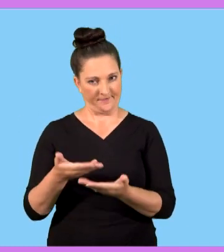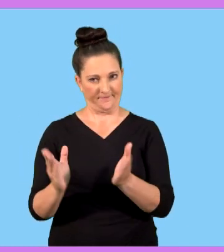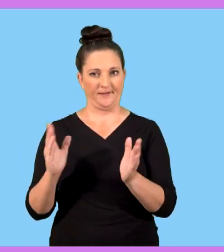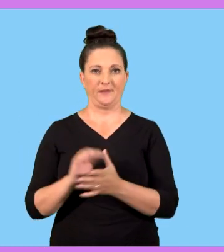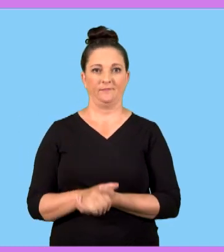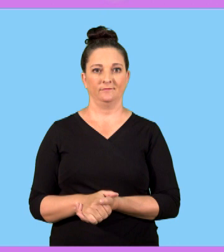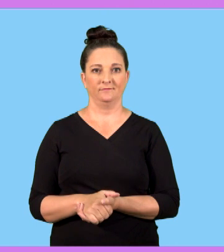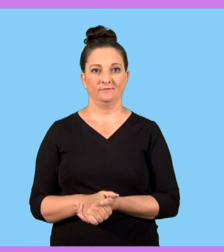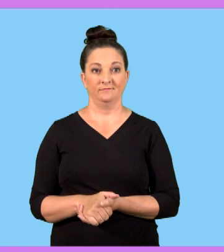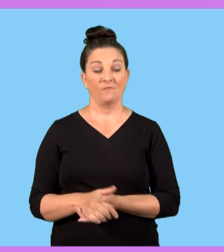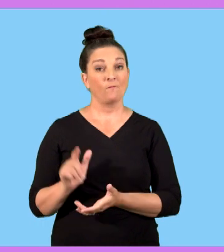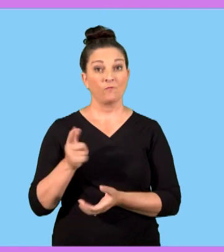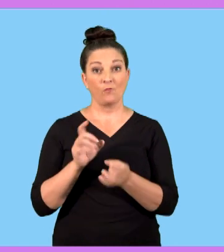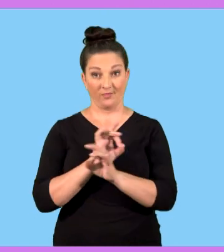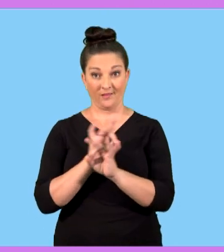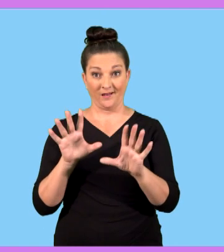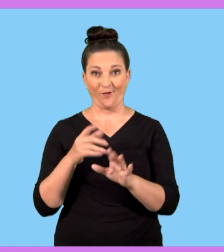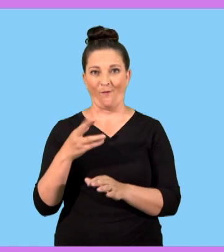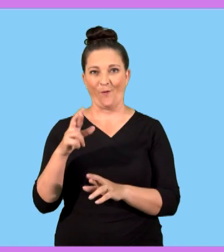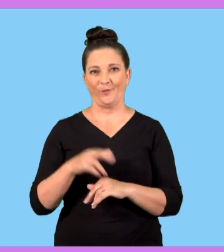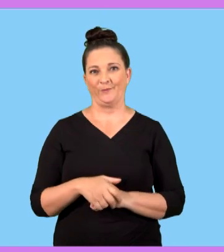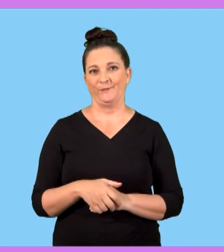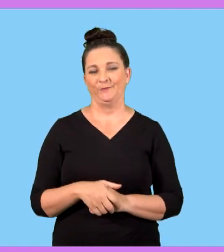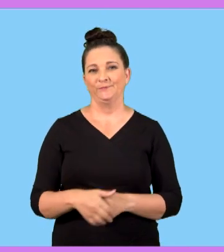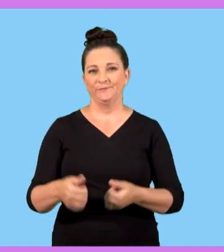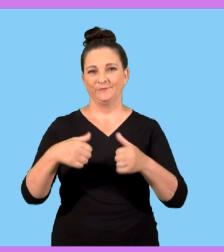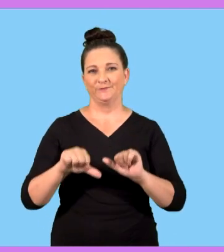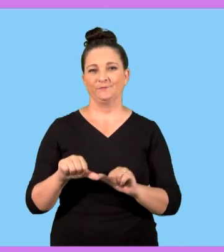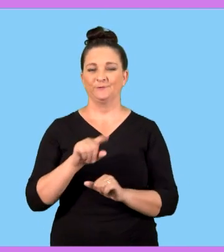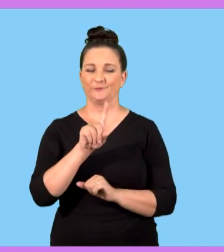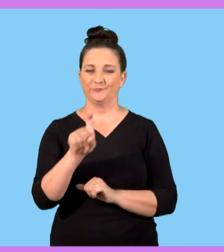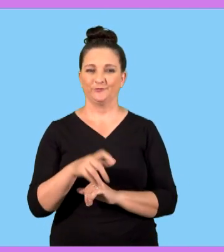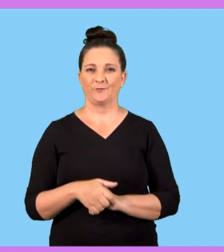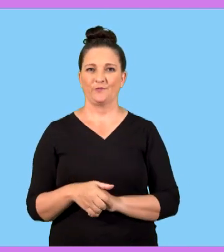seats. I hope that's clear to all of you. Let us now look at the next